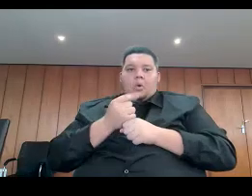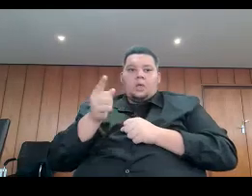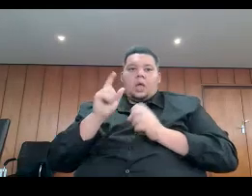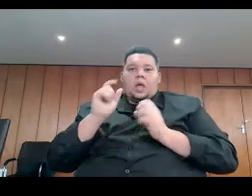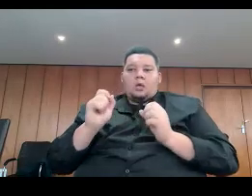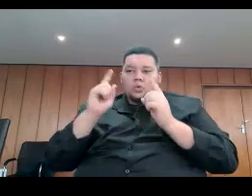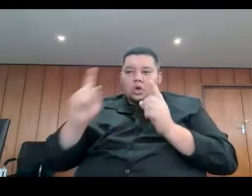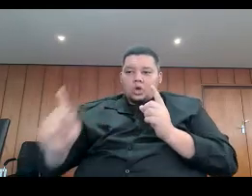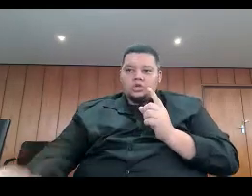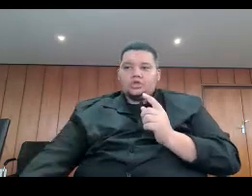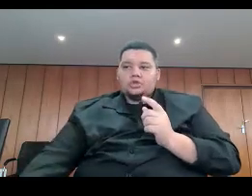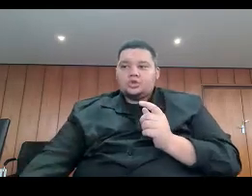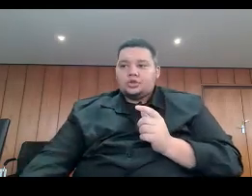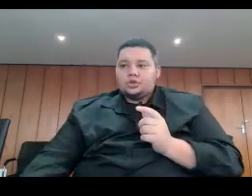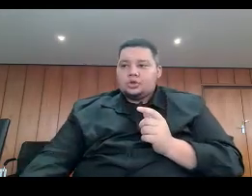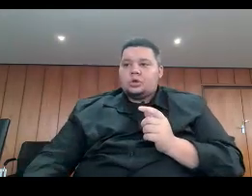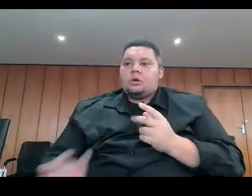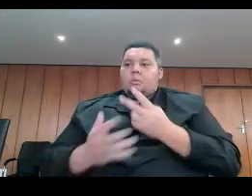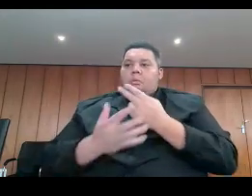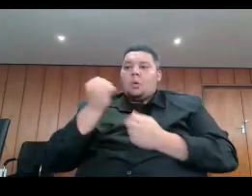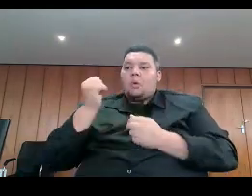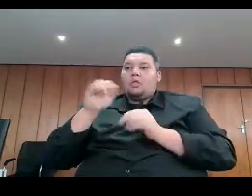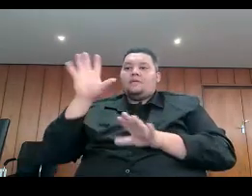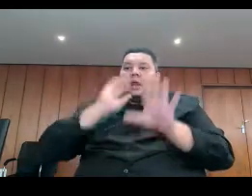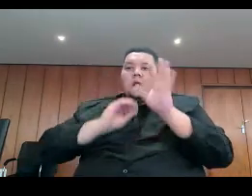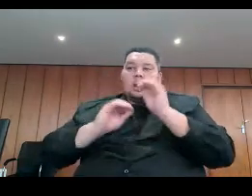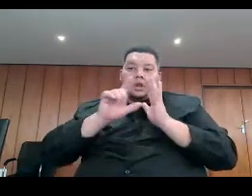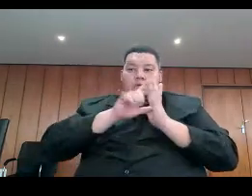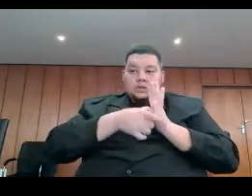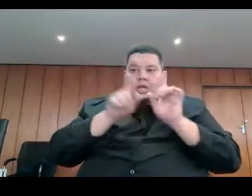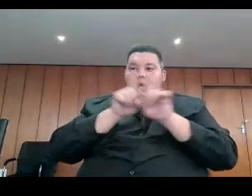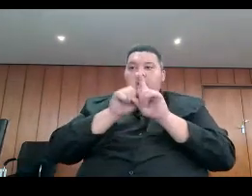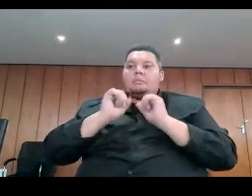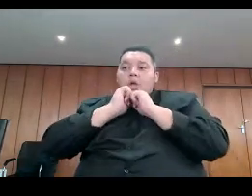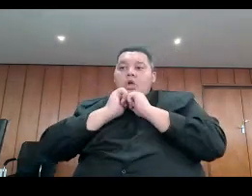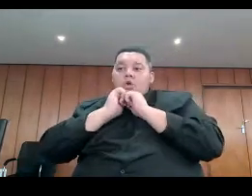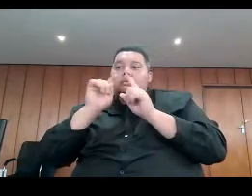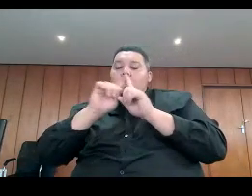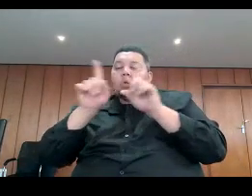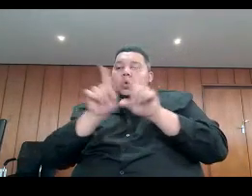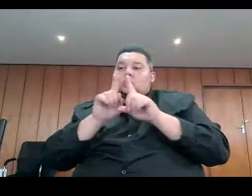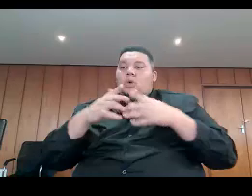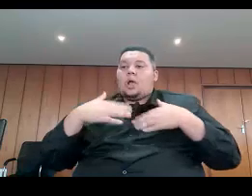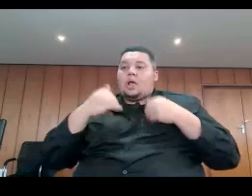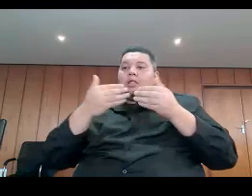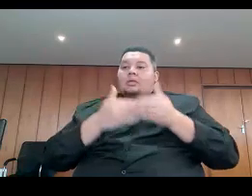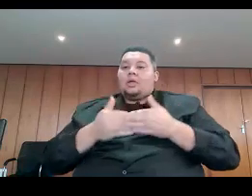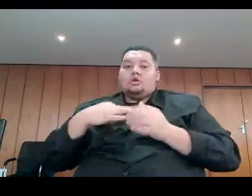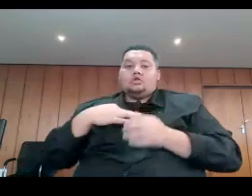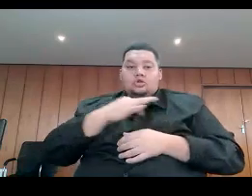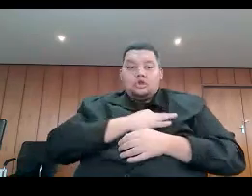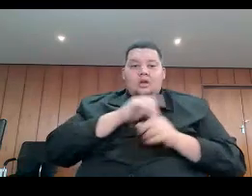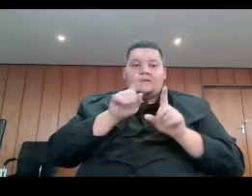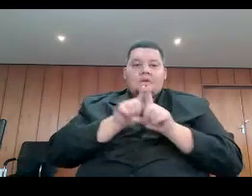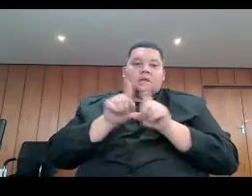education, both of learners with disabilities and parents, but also of healthcare staff and